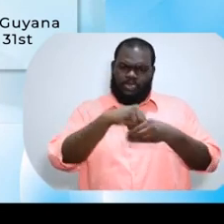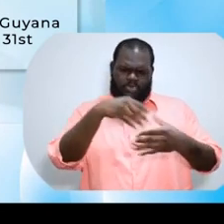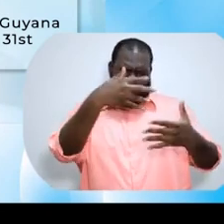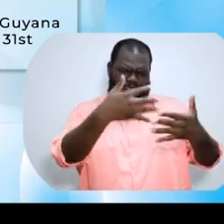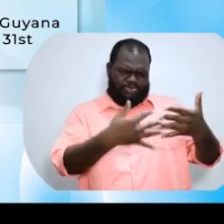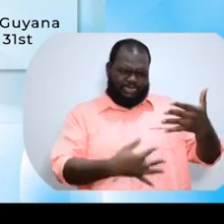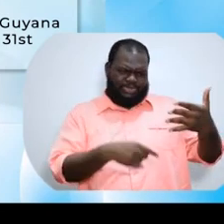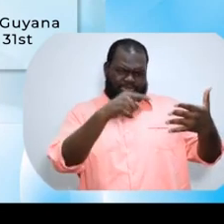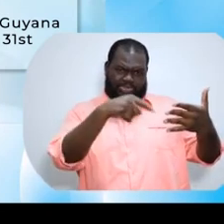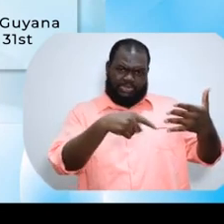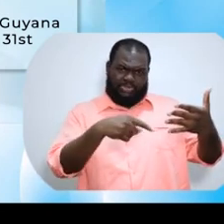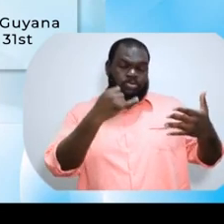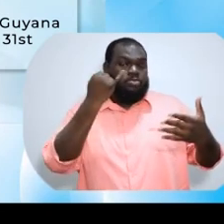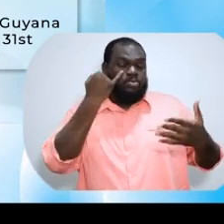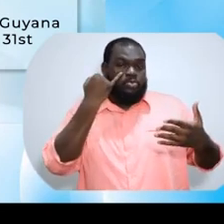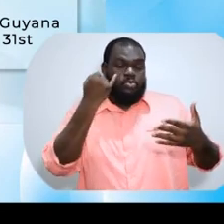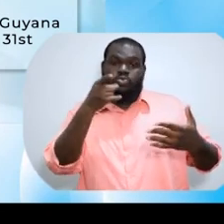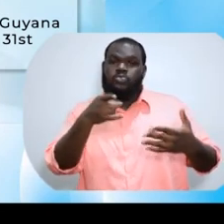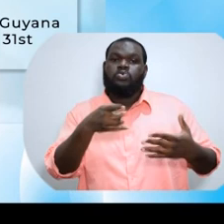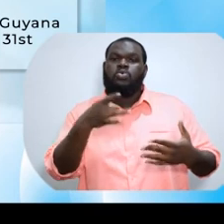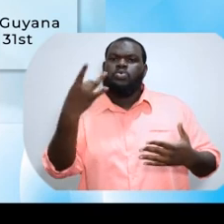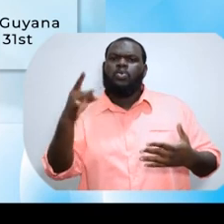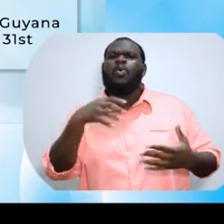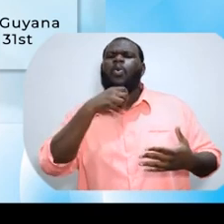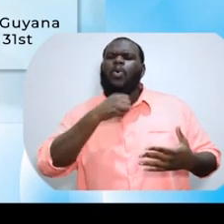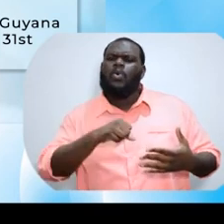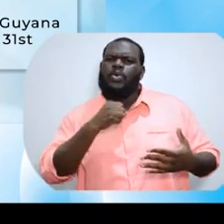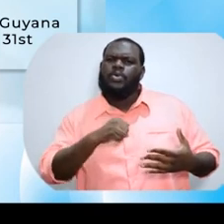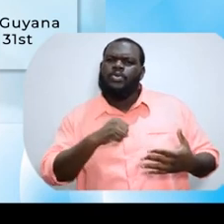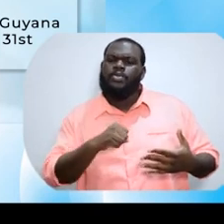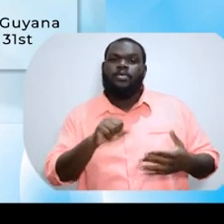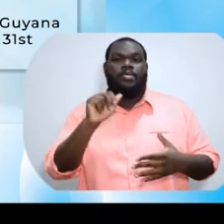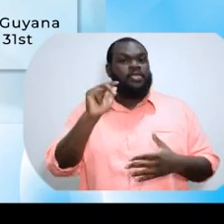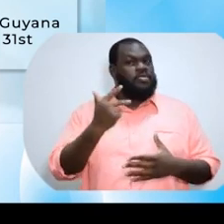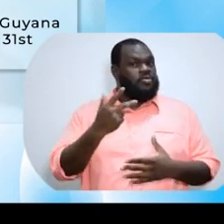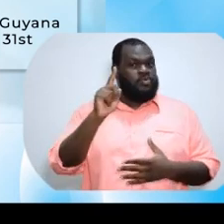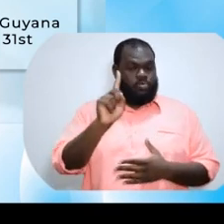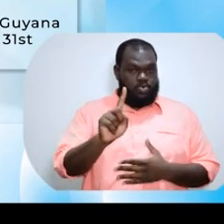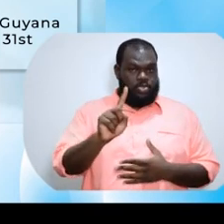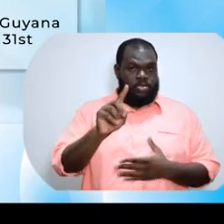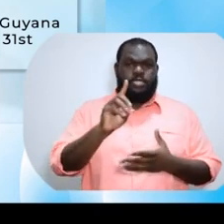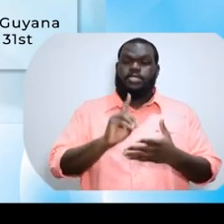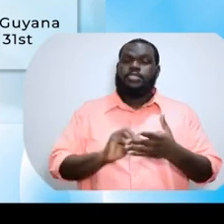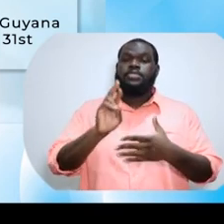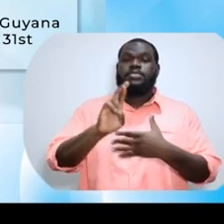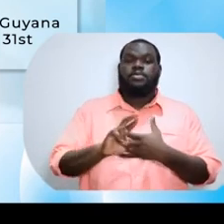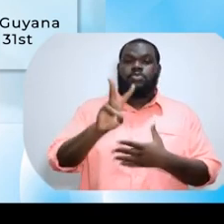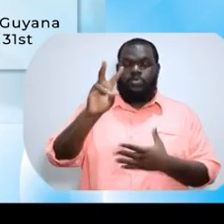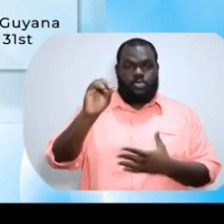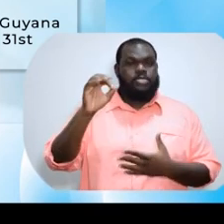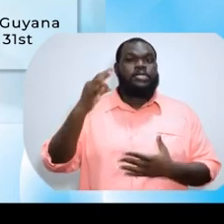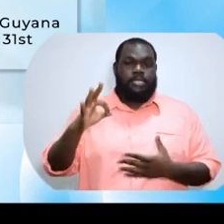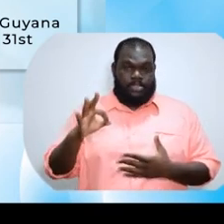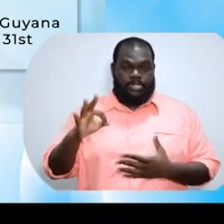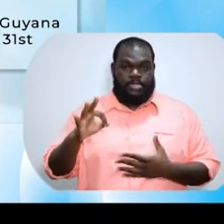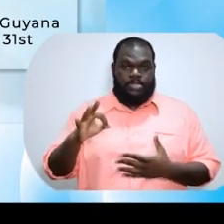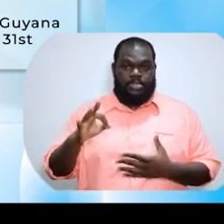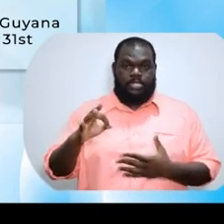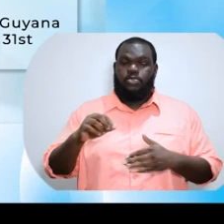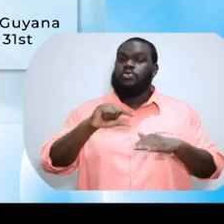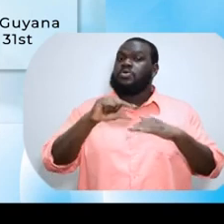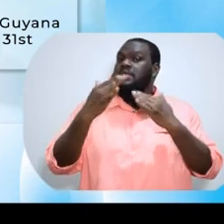will be 18 years or older by the 31st of December 2019, a Guyanese citizen by birth,